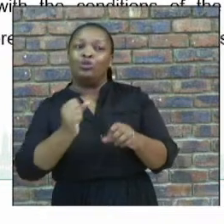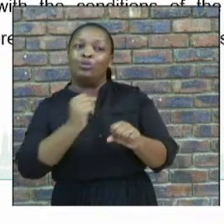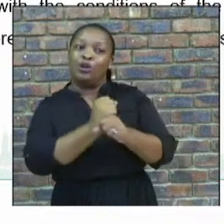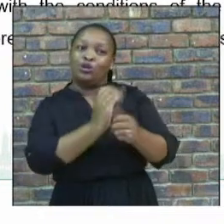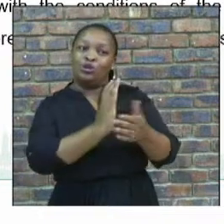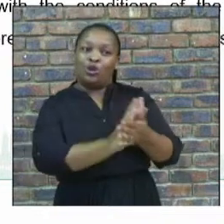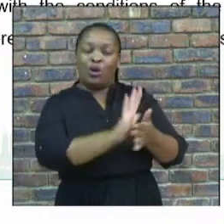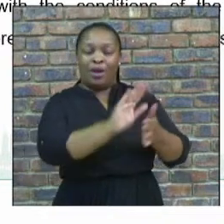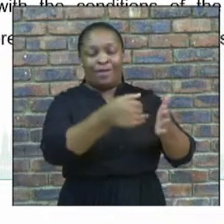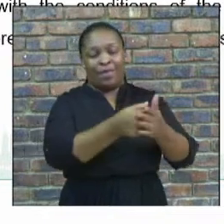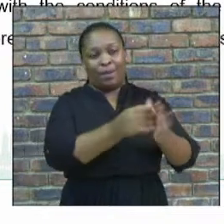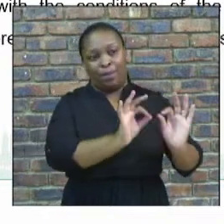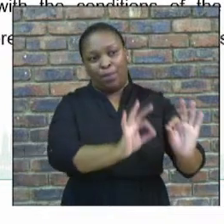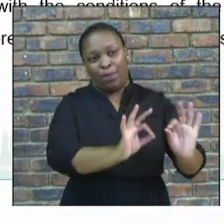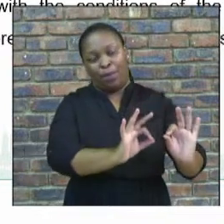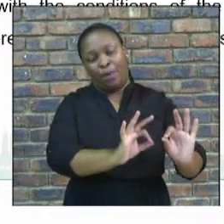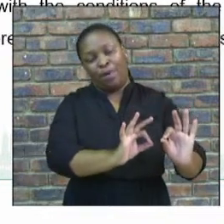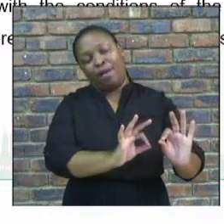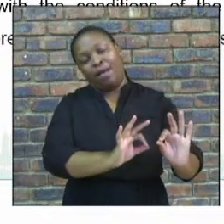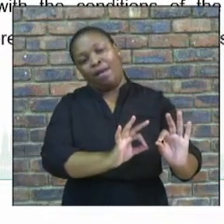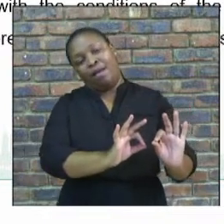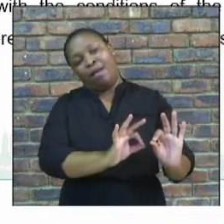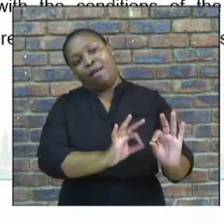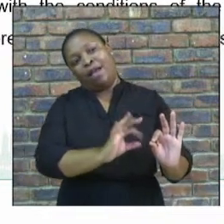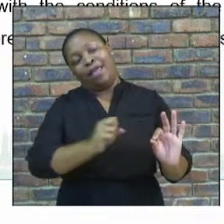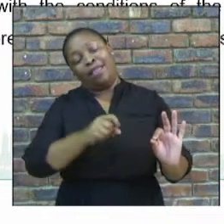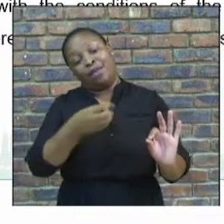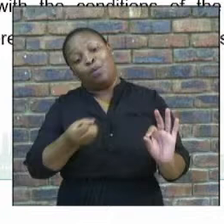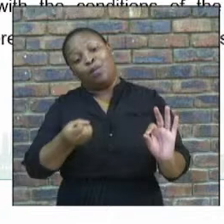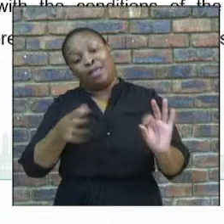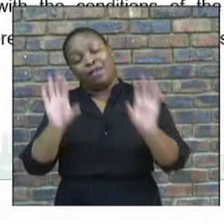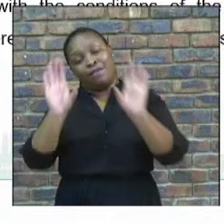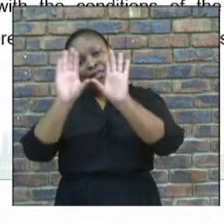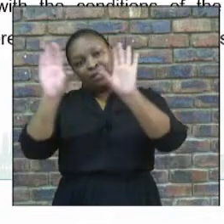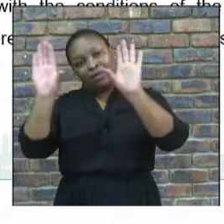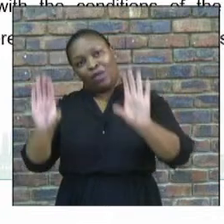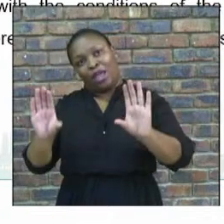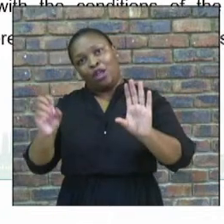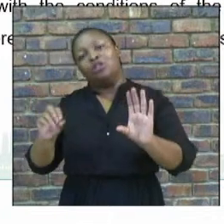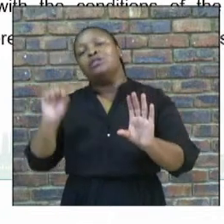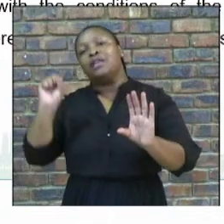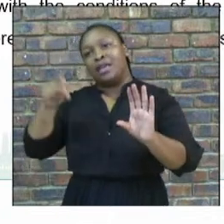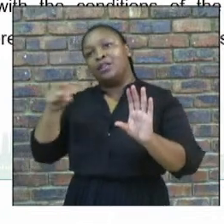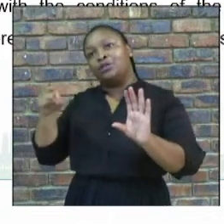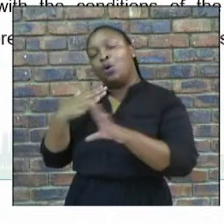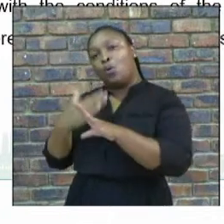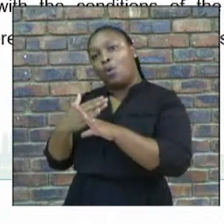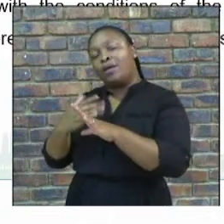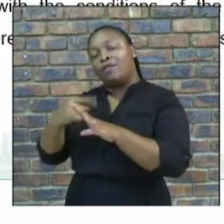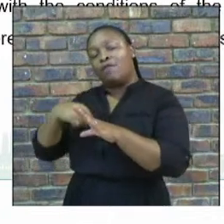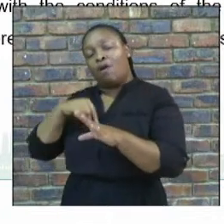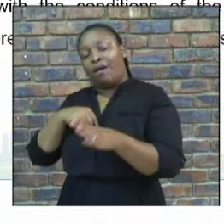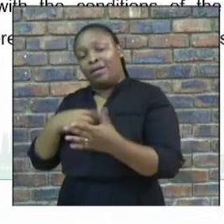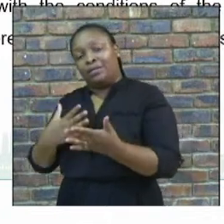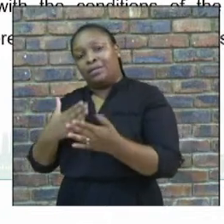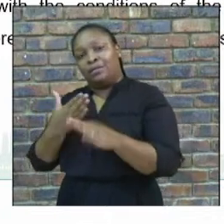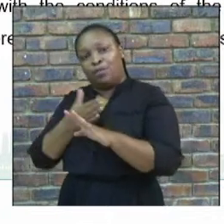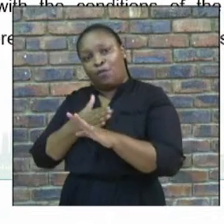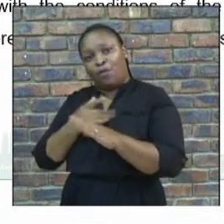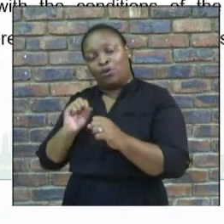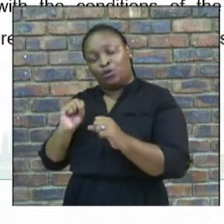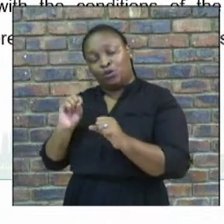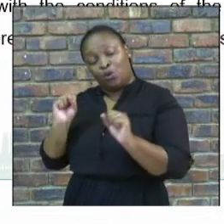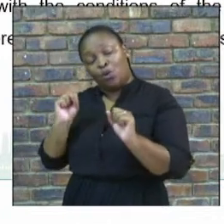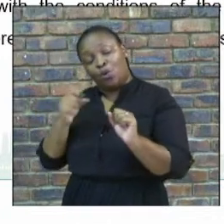will be issued with a closure certificate. So here we are trying to ensure that there is